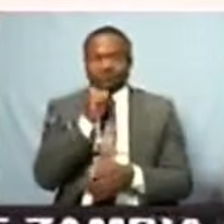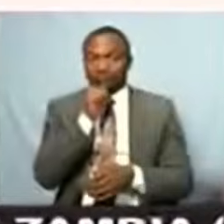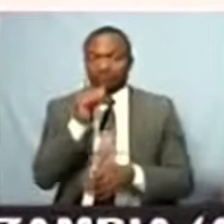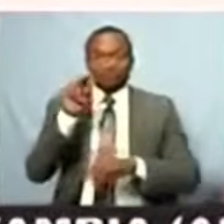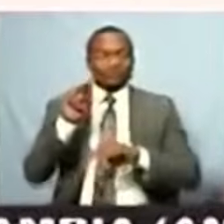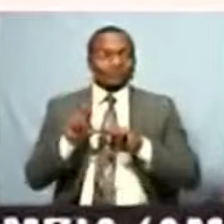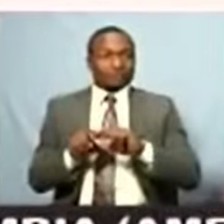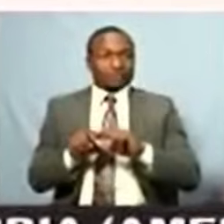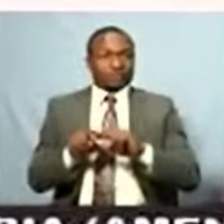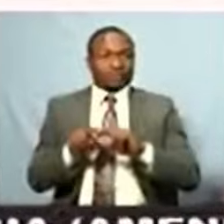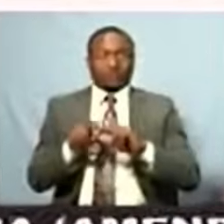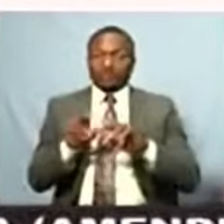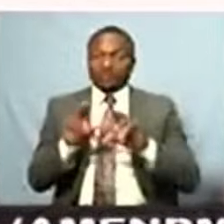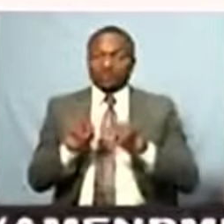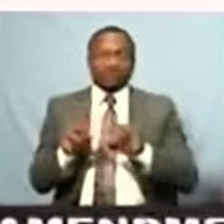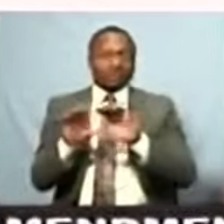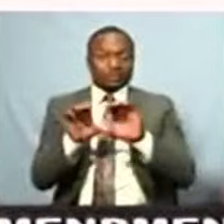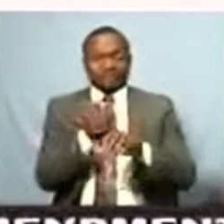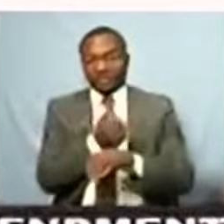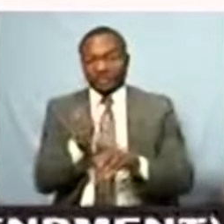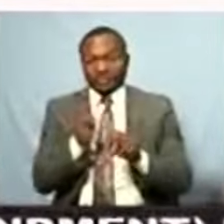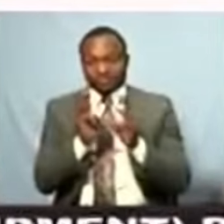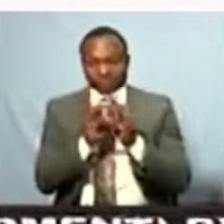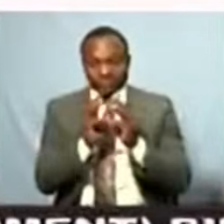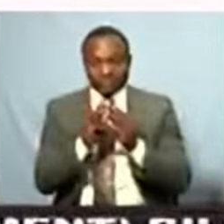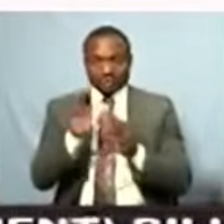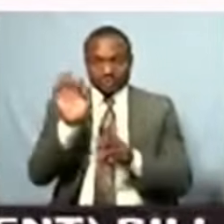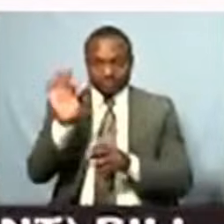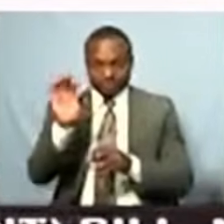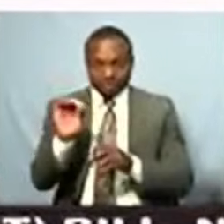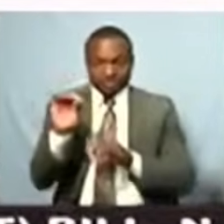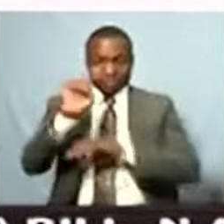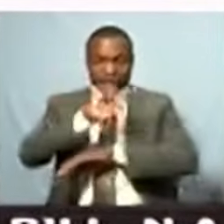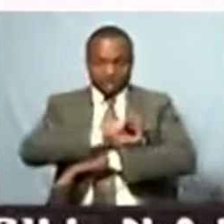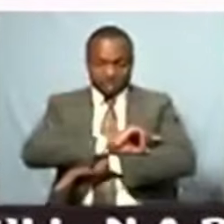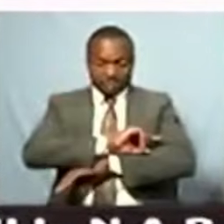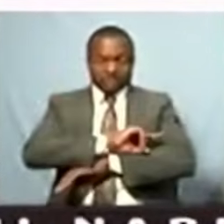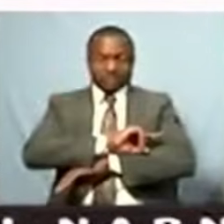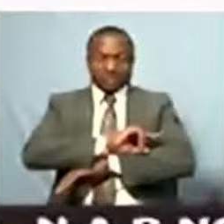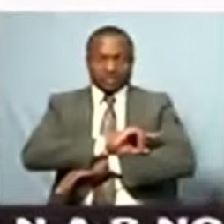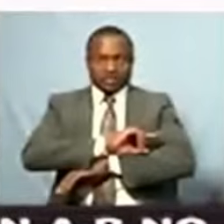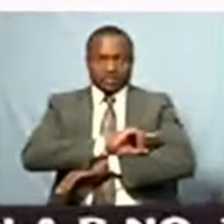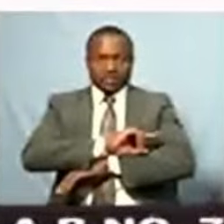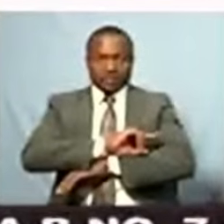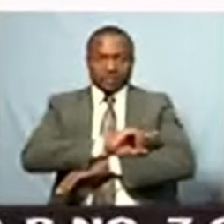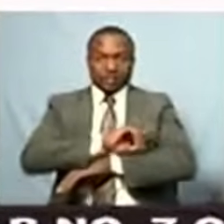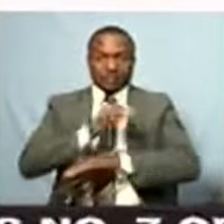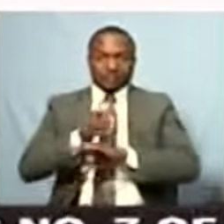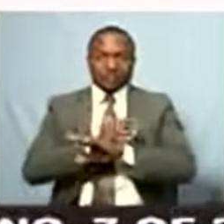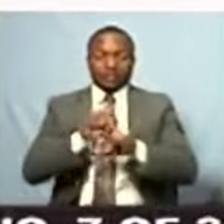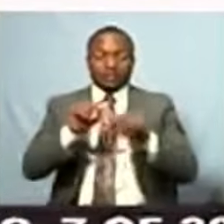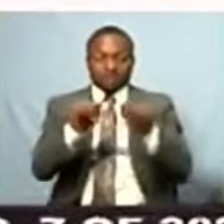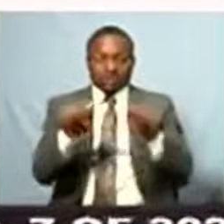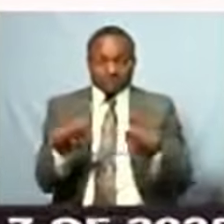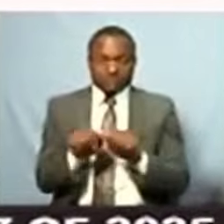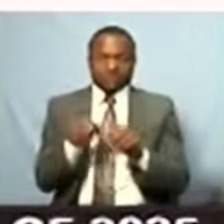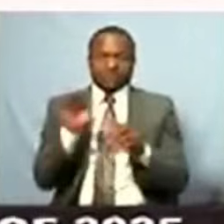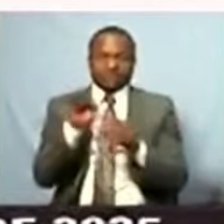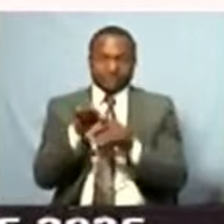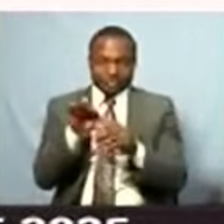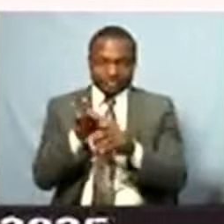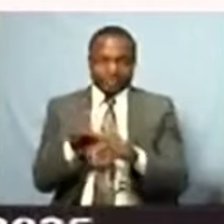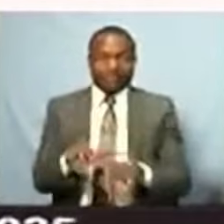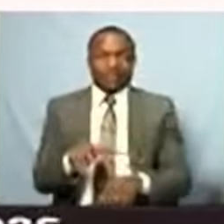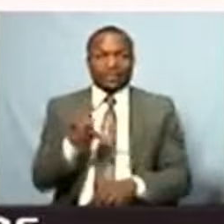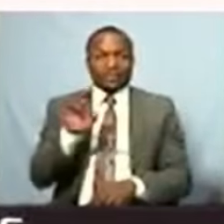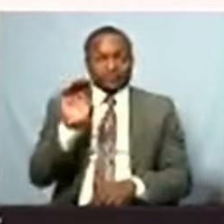sitting or conducting any business 90 days before the holding of the next general elections.